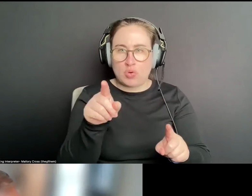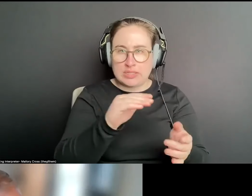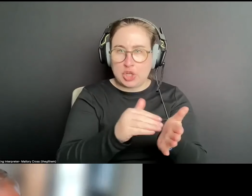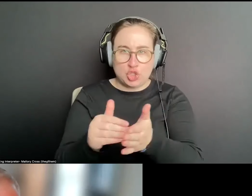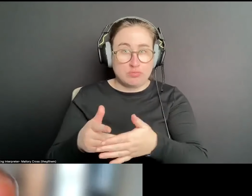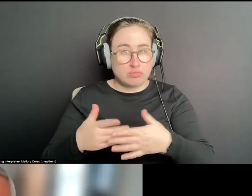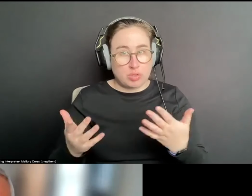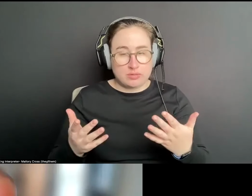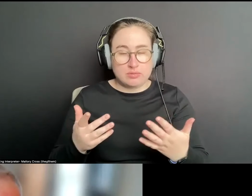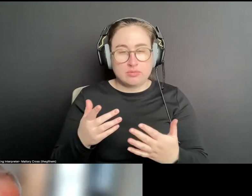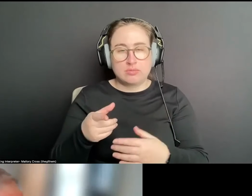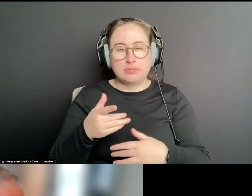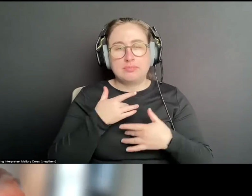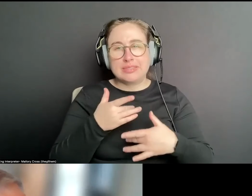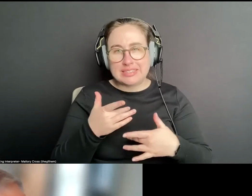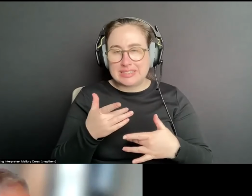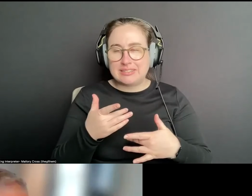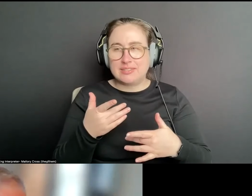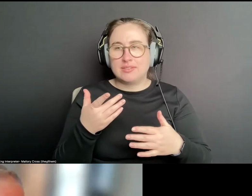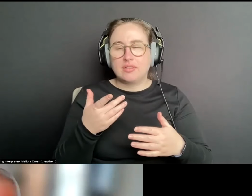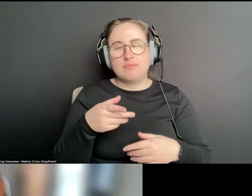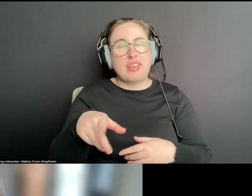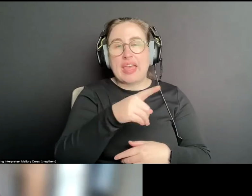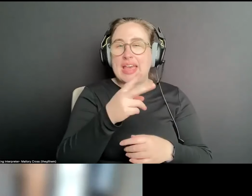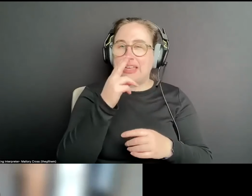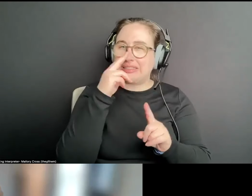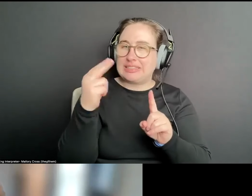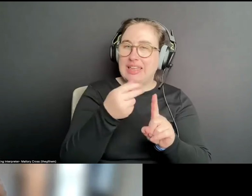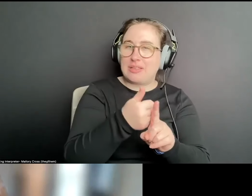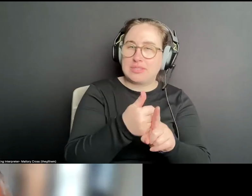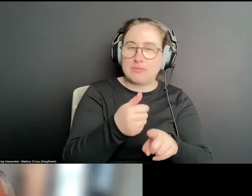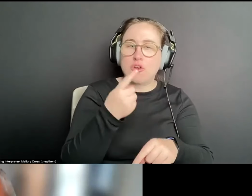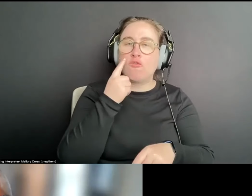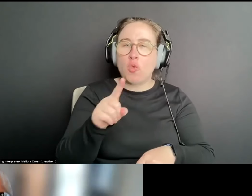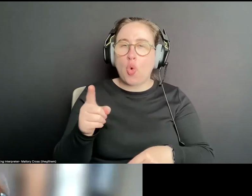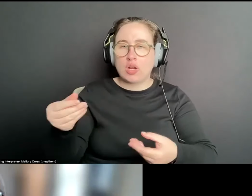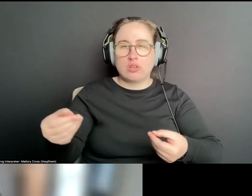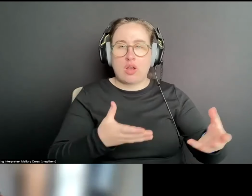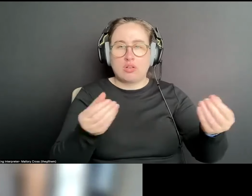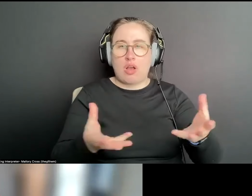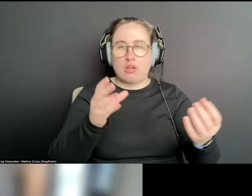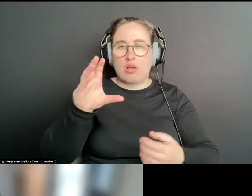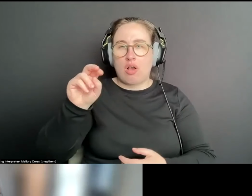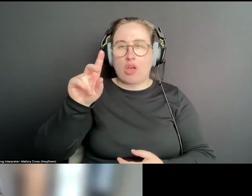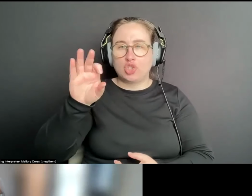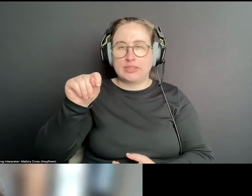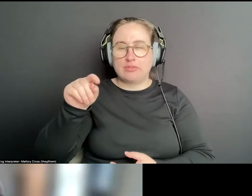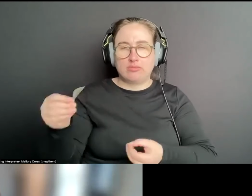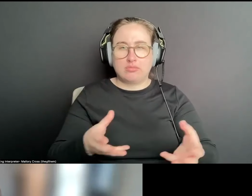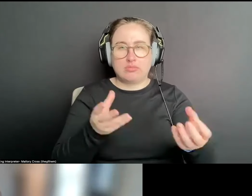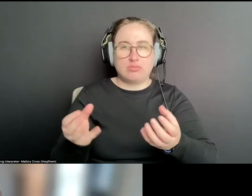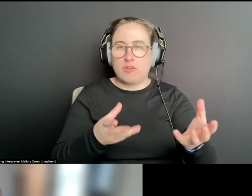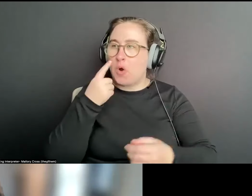they are seen as, they often see themselves as conduits for other people's expression. They don't necessarily see themselves